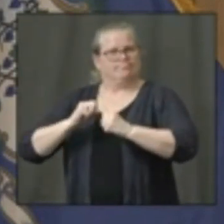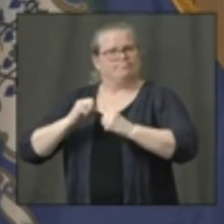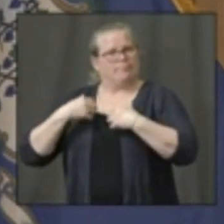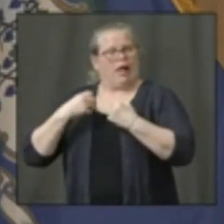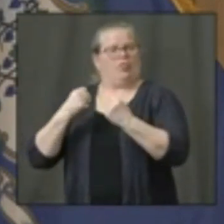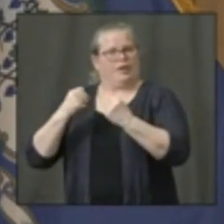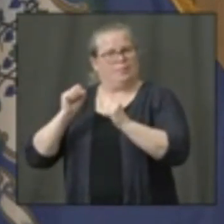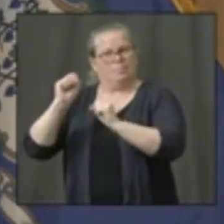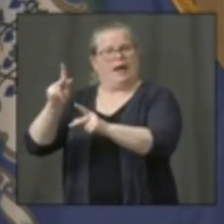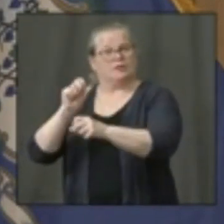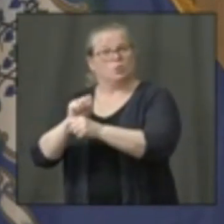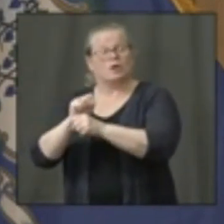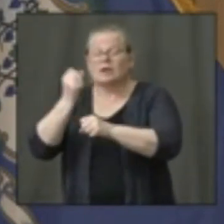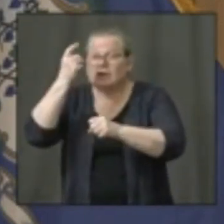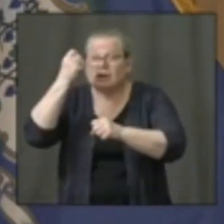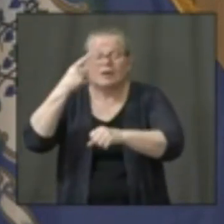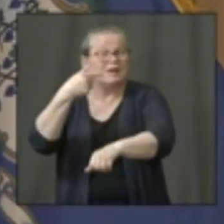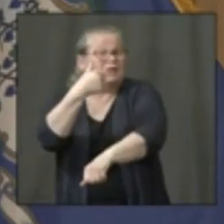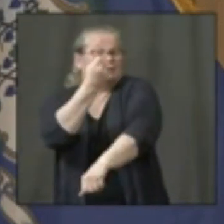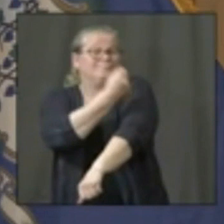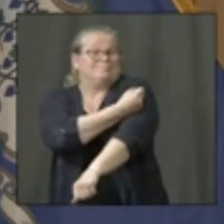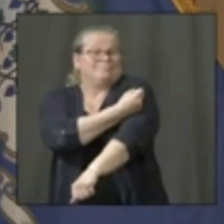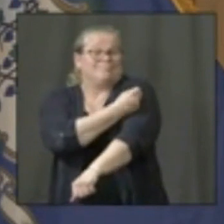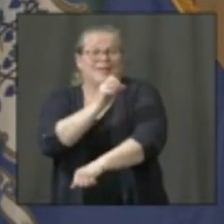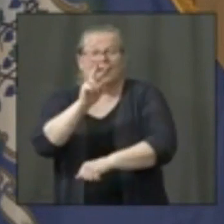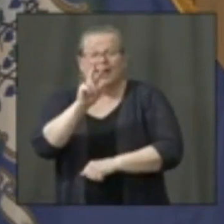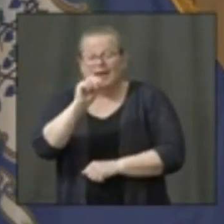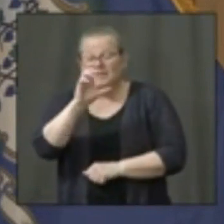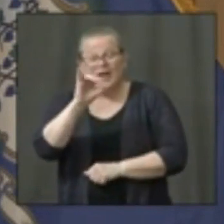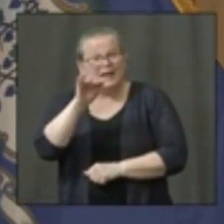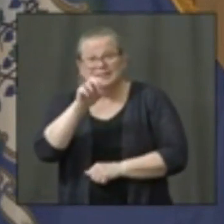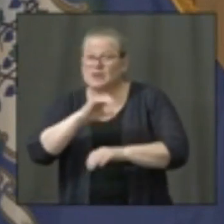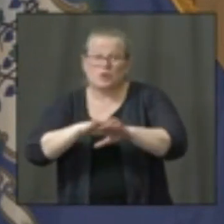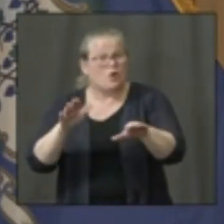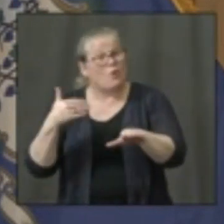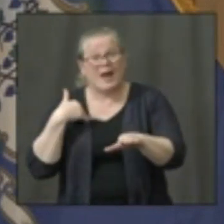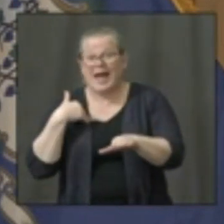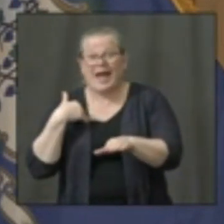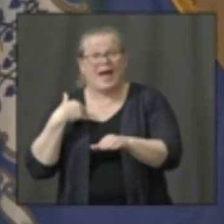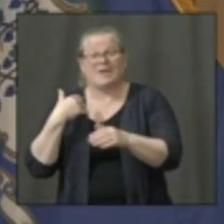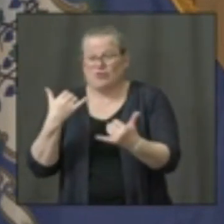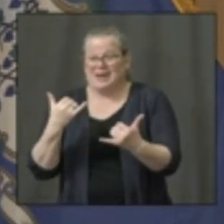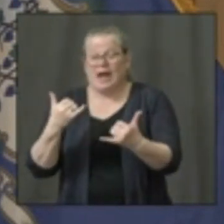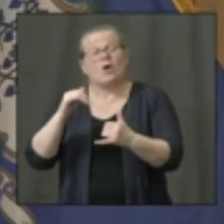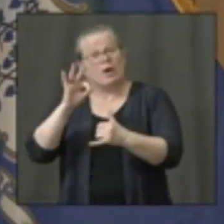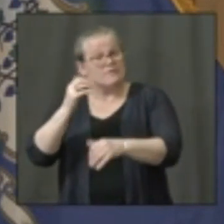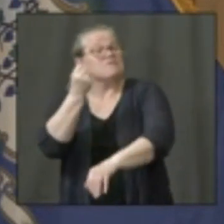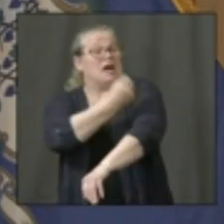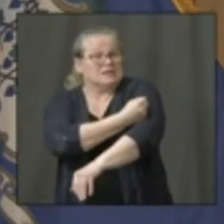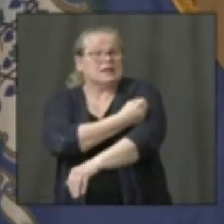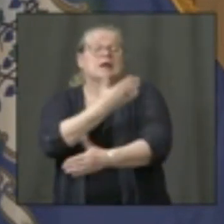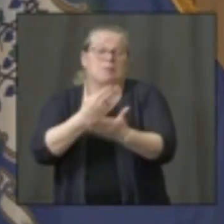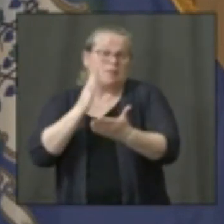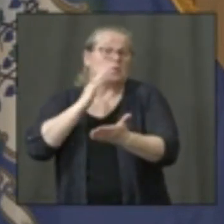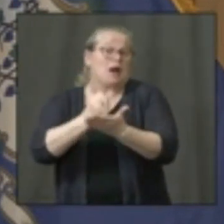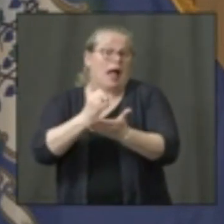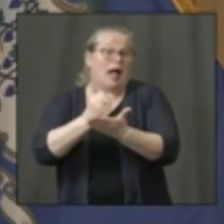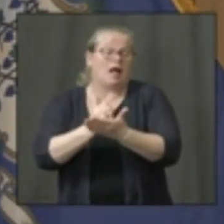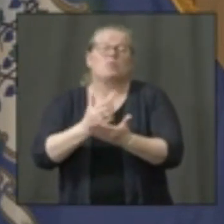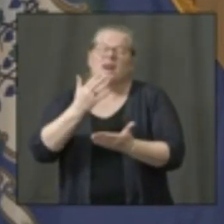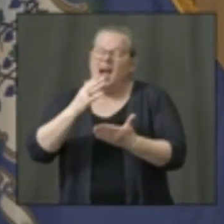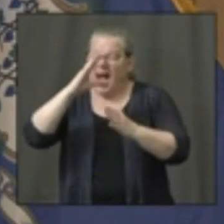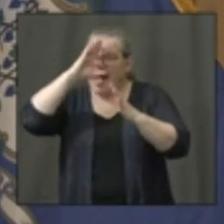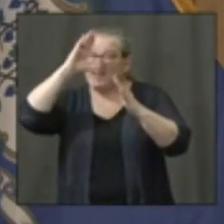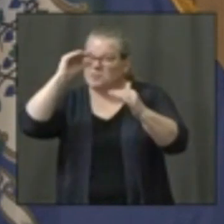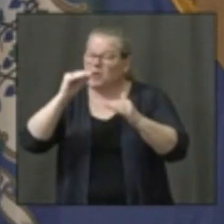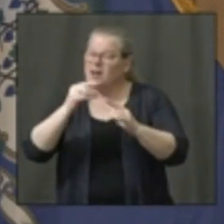woods faster. Until then, we have to self-vaccine, and we do that by testing. This maybe will take many months, but we're going to do this